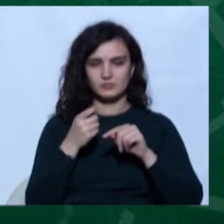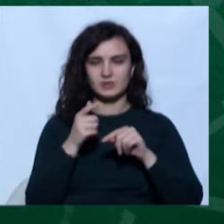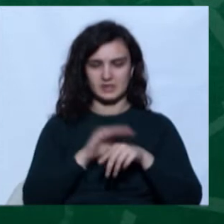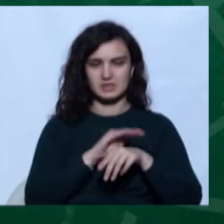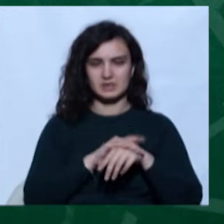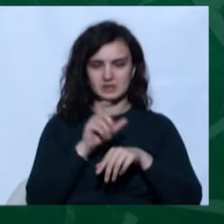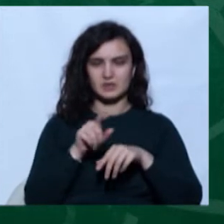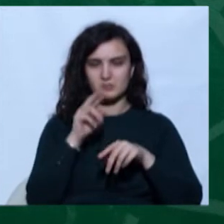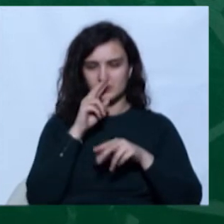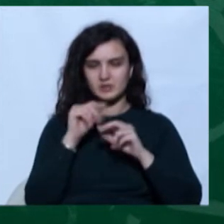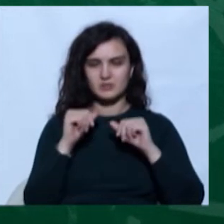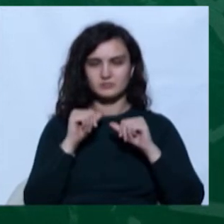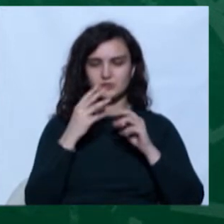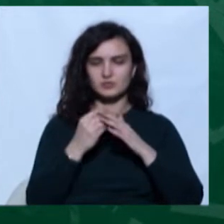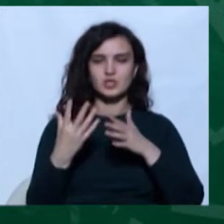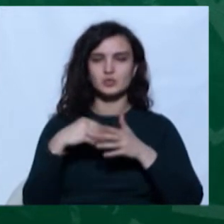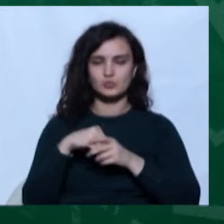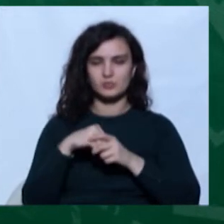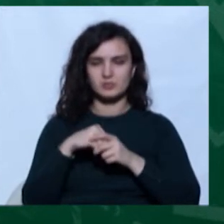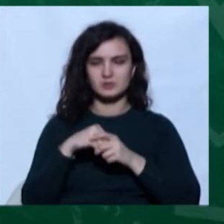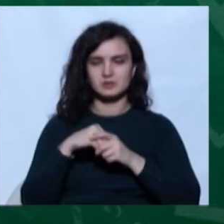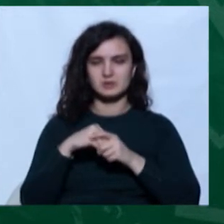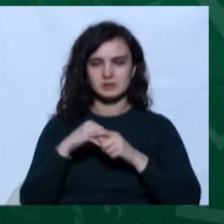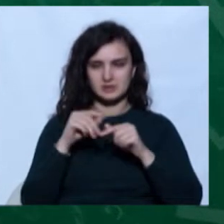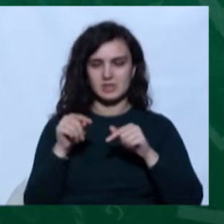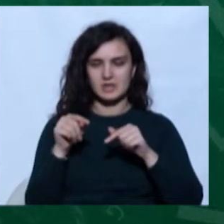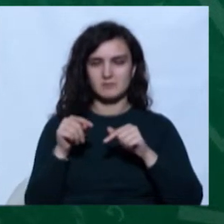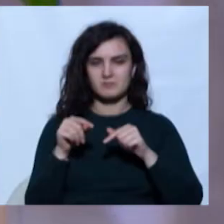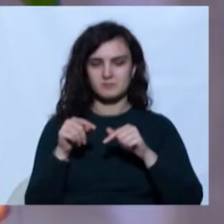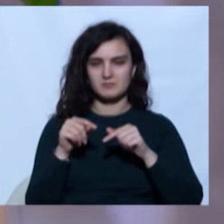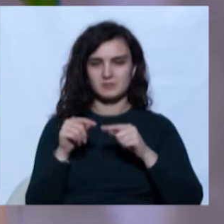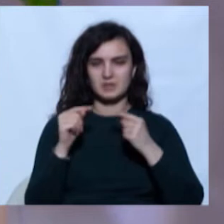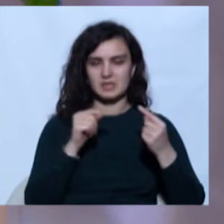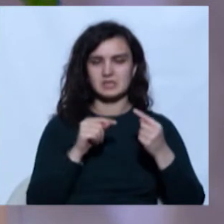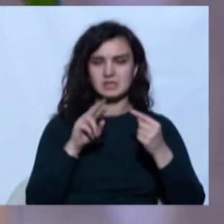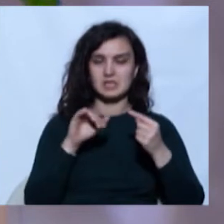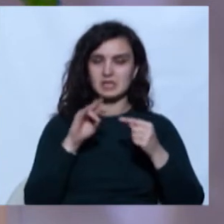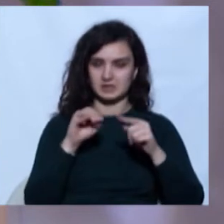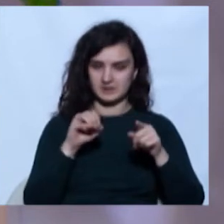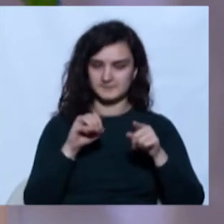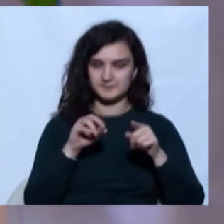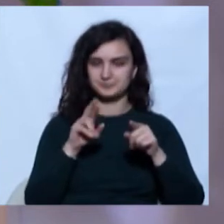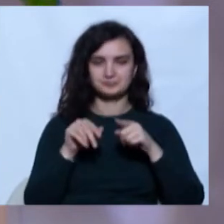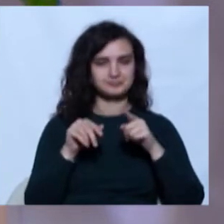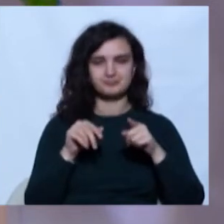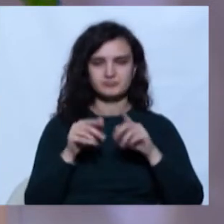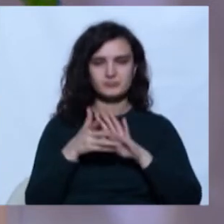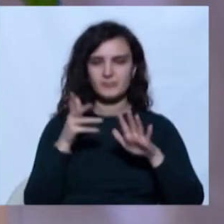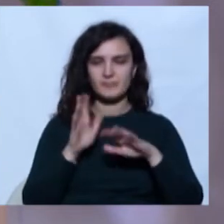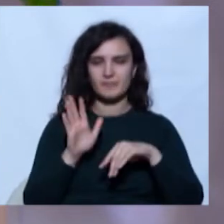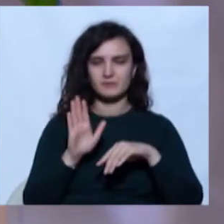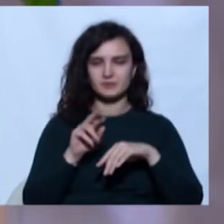that he regrets his involvement in this false accusation against Dantes, and he didn't realize